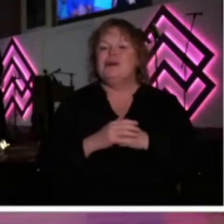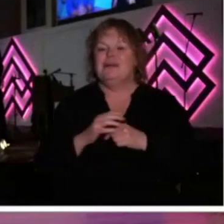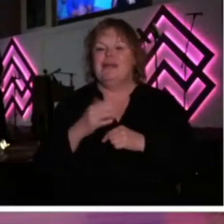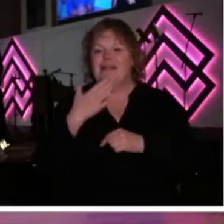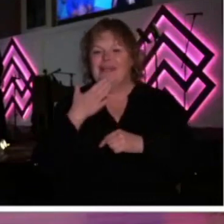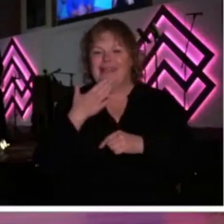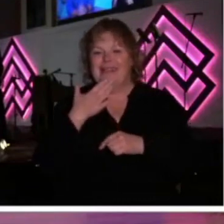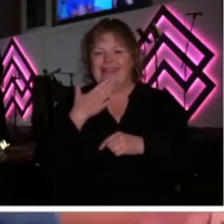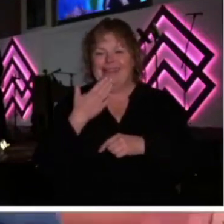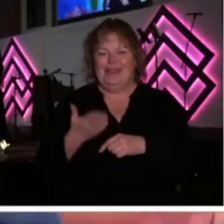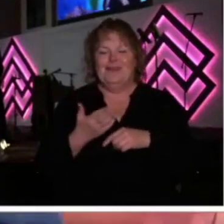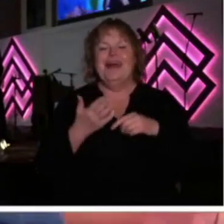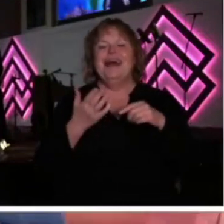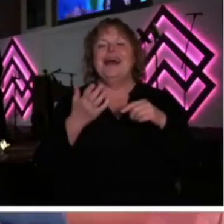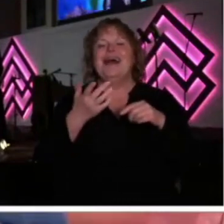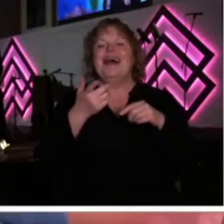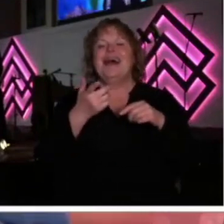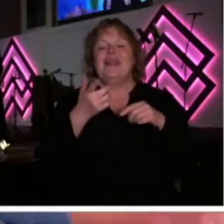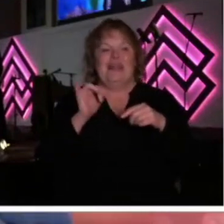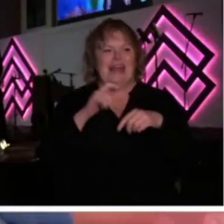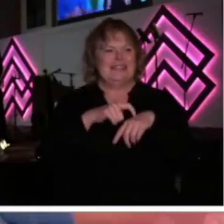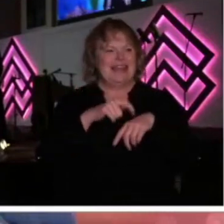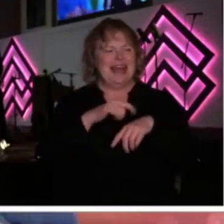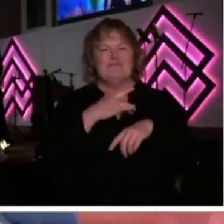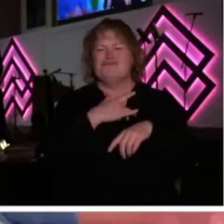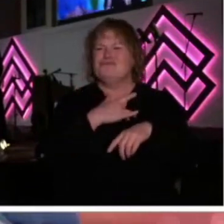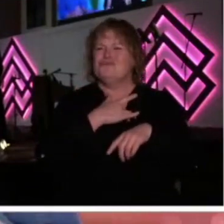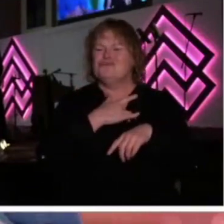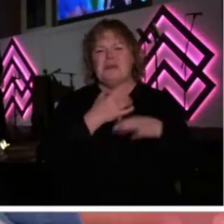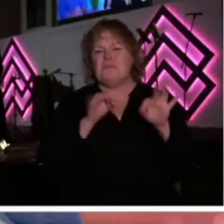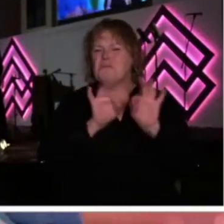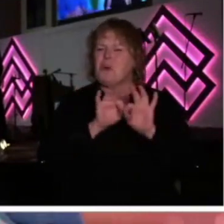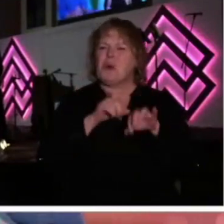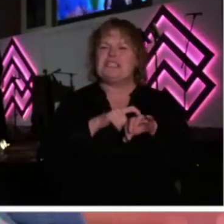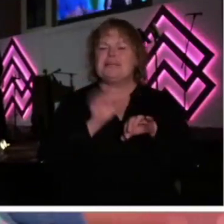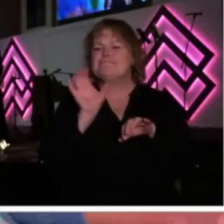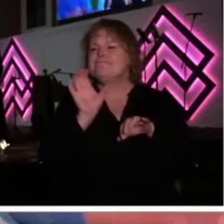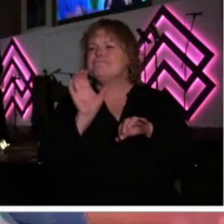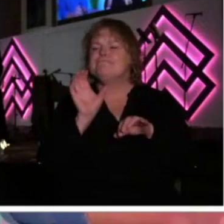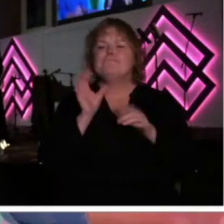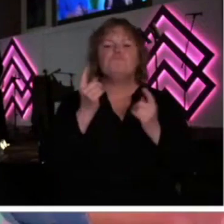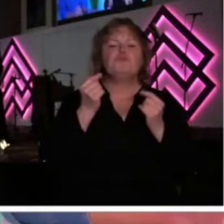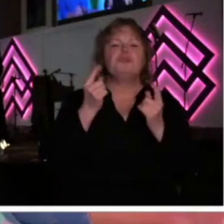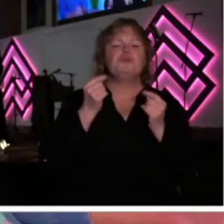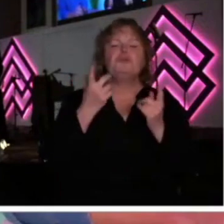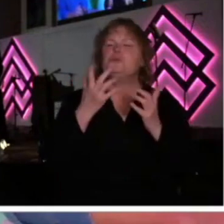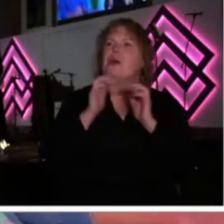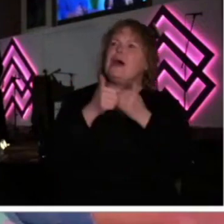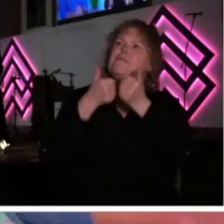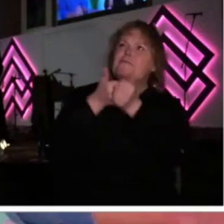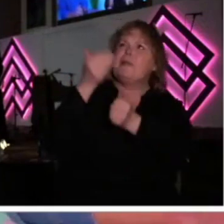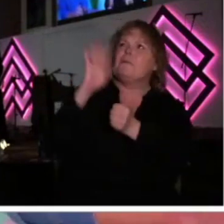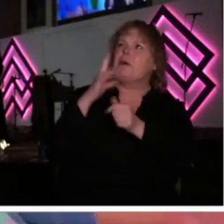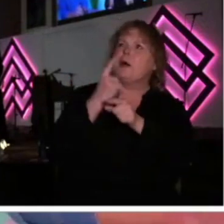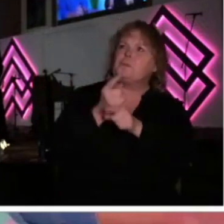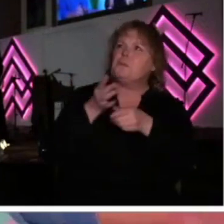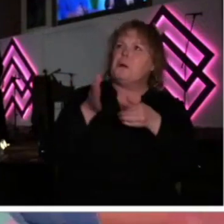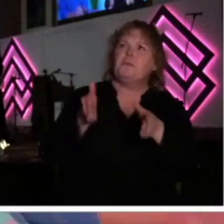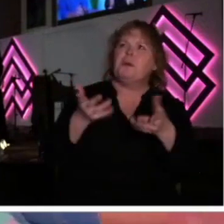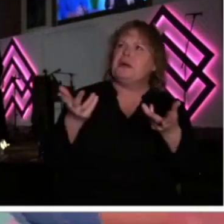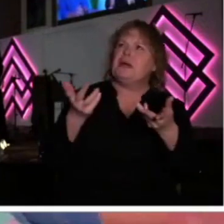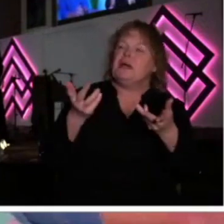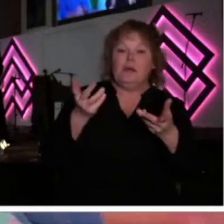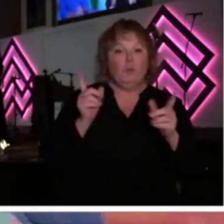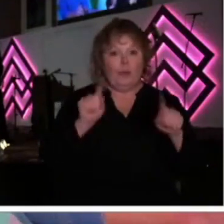We were at a pivotal time in our life, and I think we were really looking for direction from the Lord. And Pastor Doug